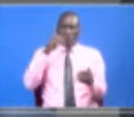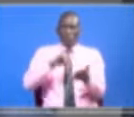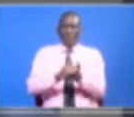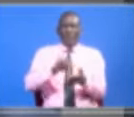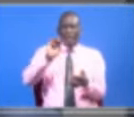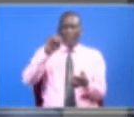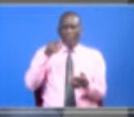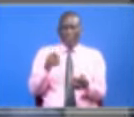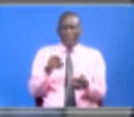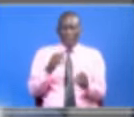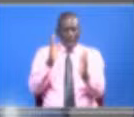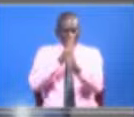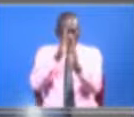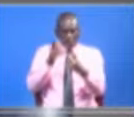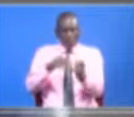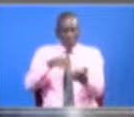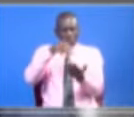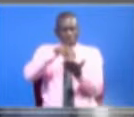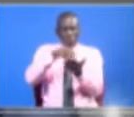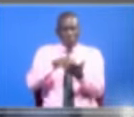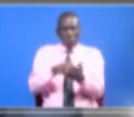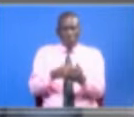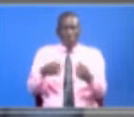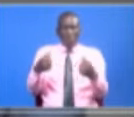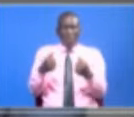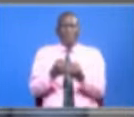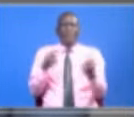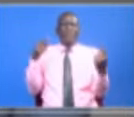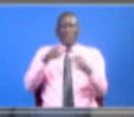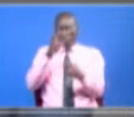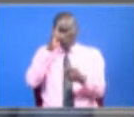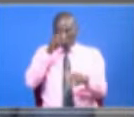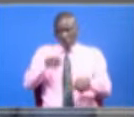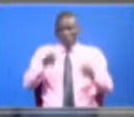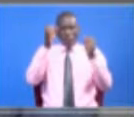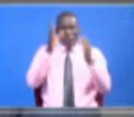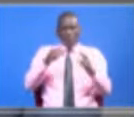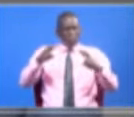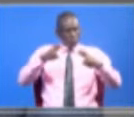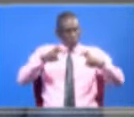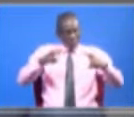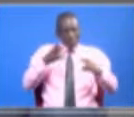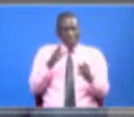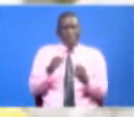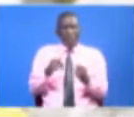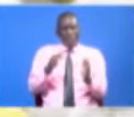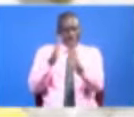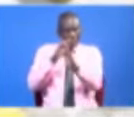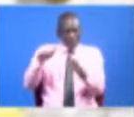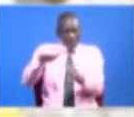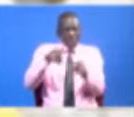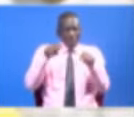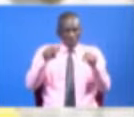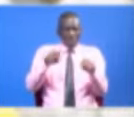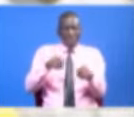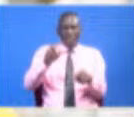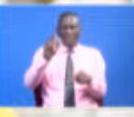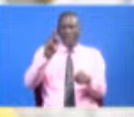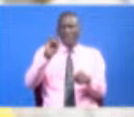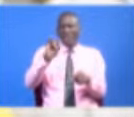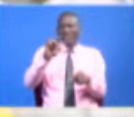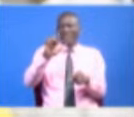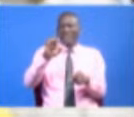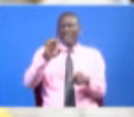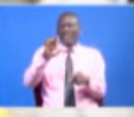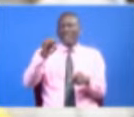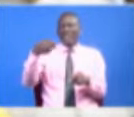has been hiding since the incident took place until police officers located him in his hiding place today in Kileleshwa. One person was